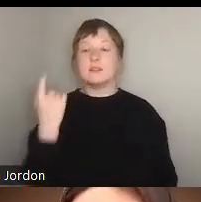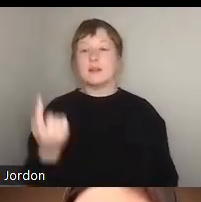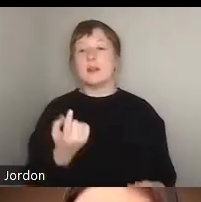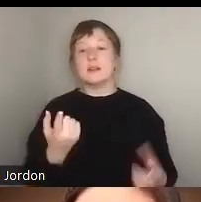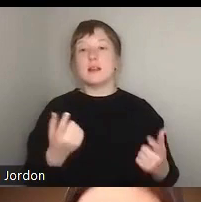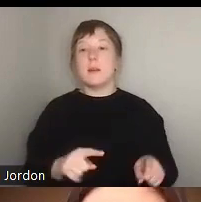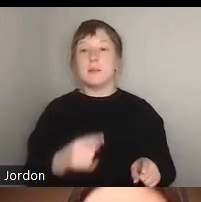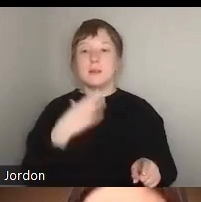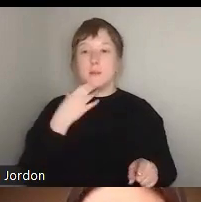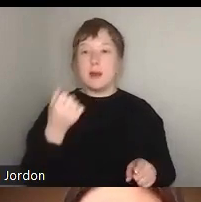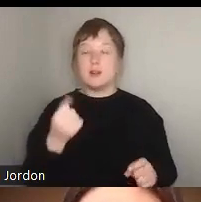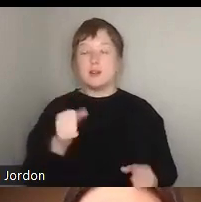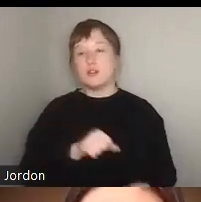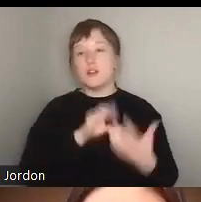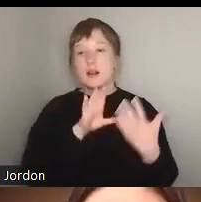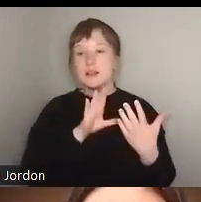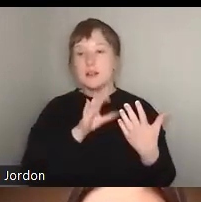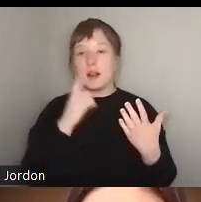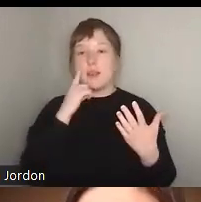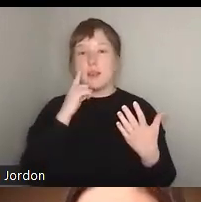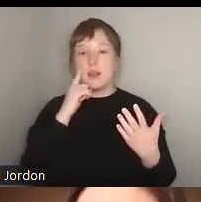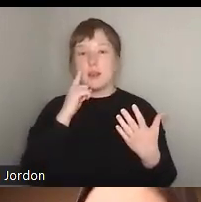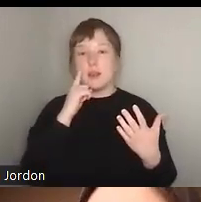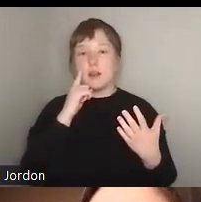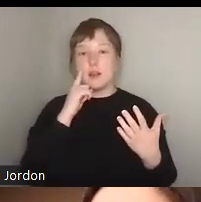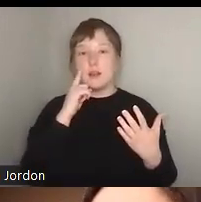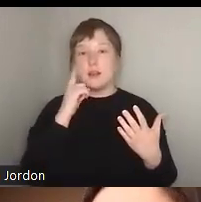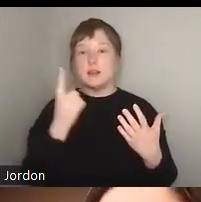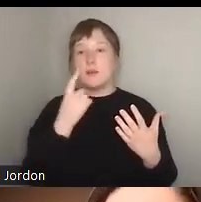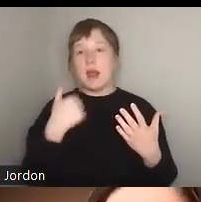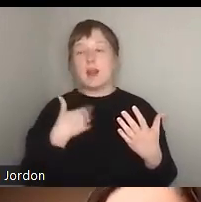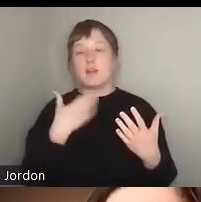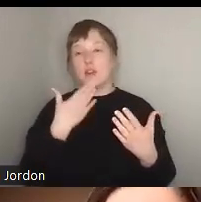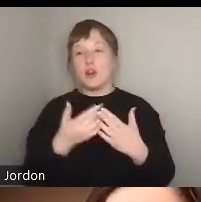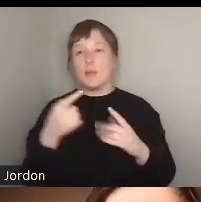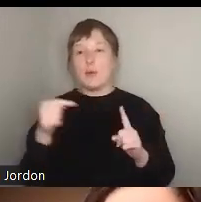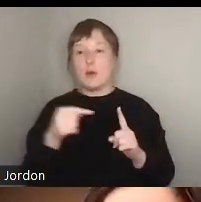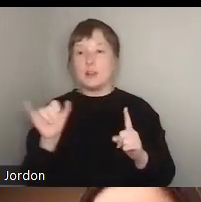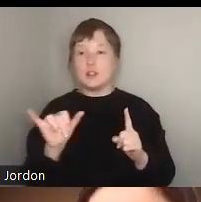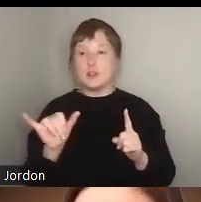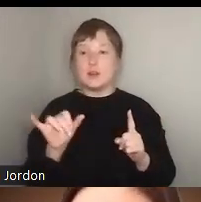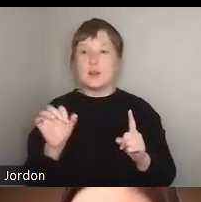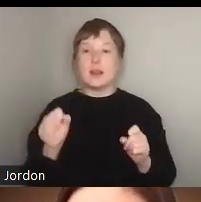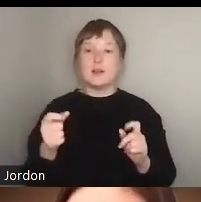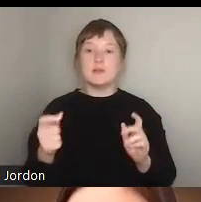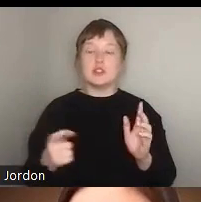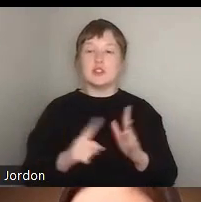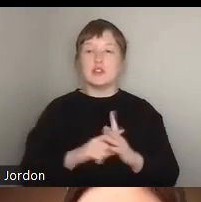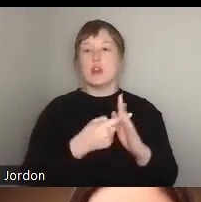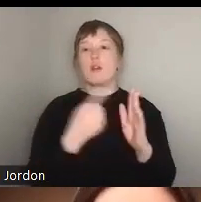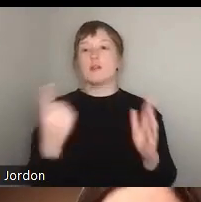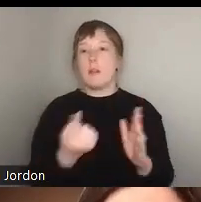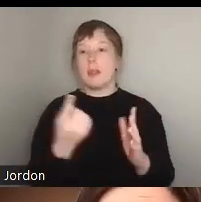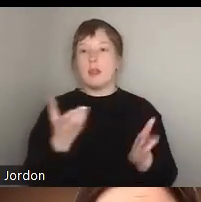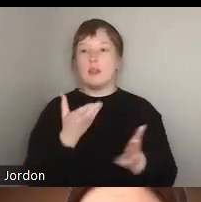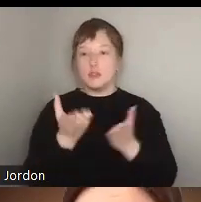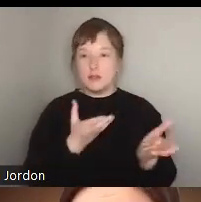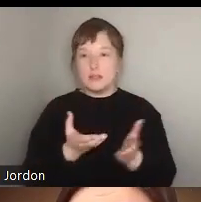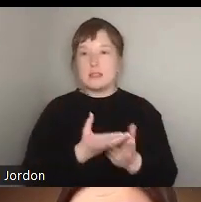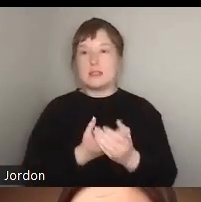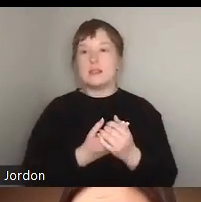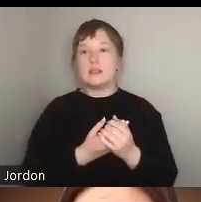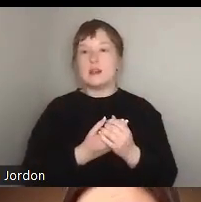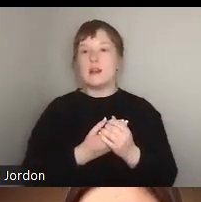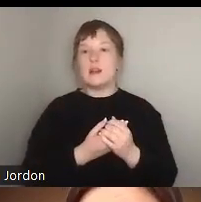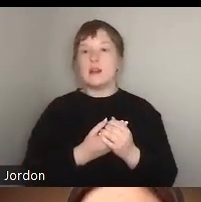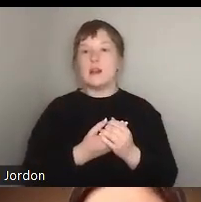better to address it just in case. And I think Carla had a really, really good point there too. That can help sort of spark things and get those services. And also, if it